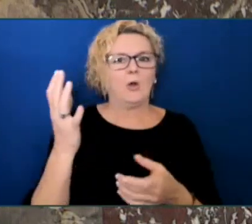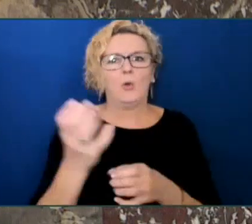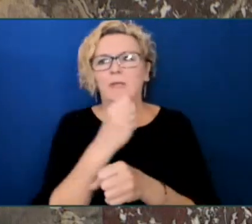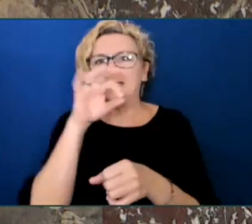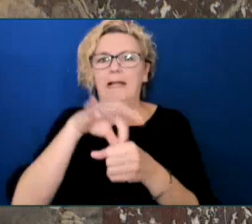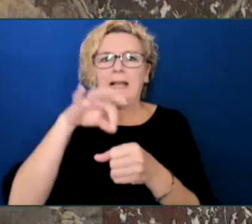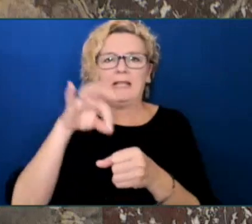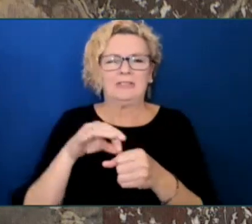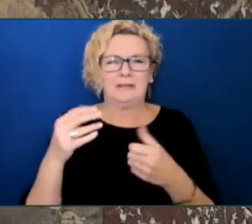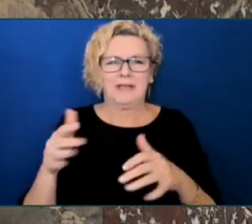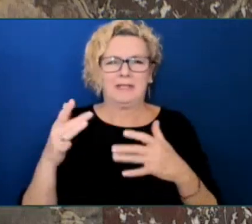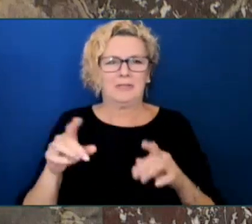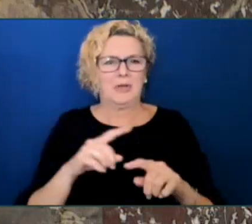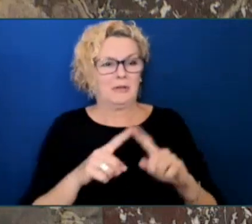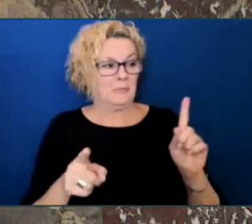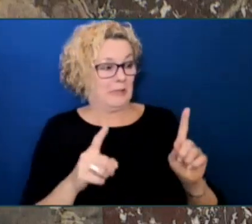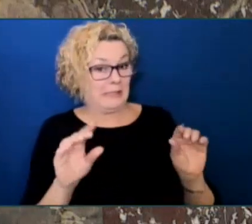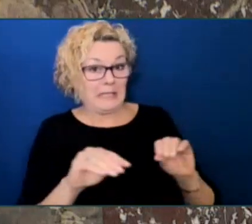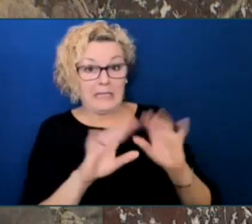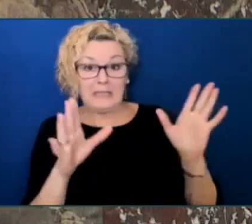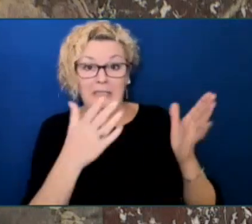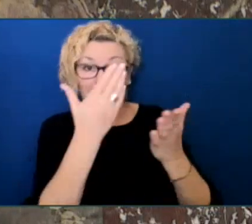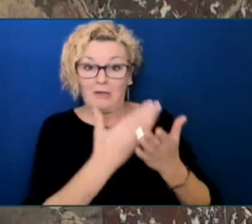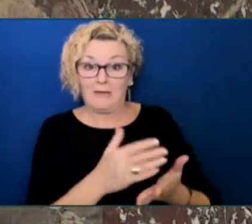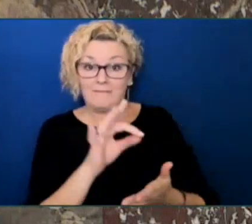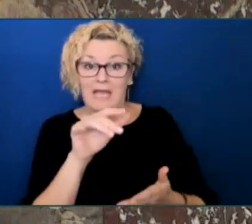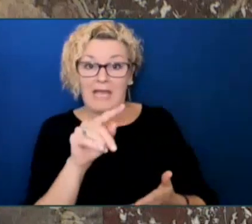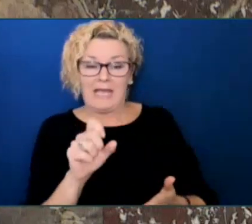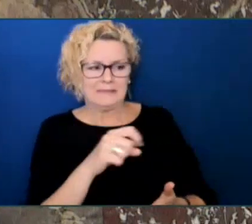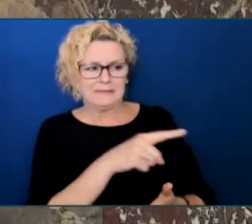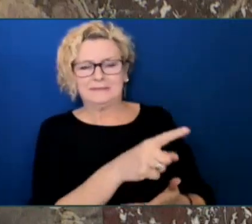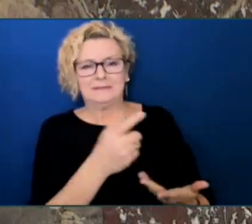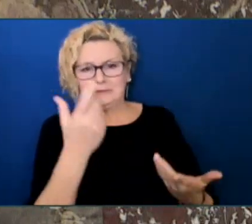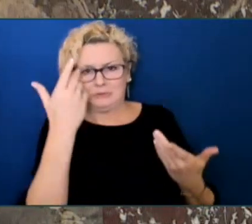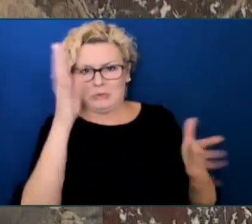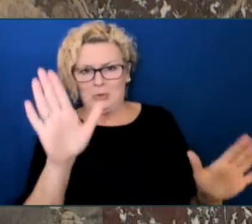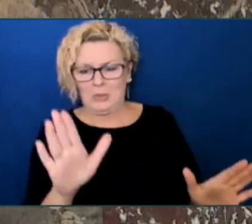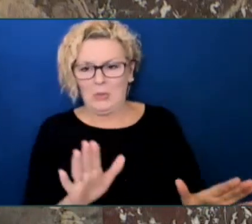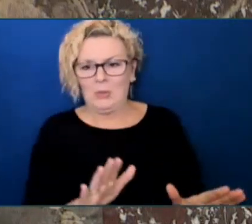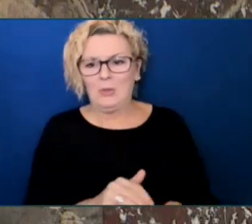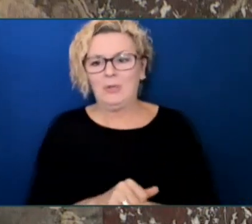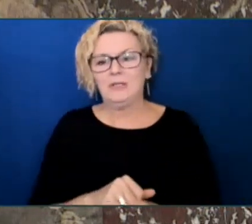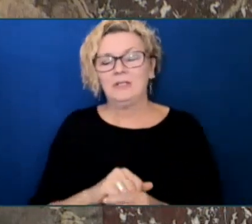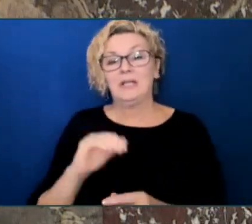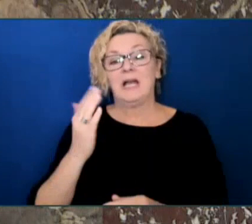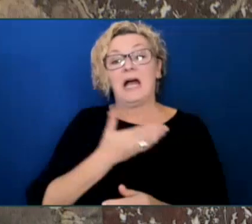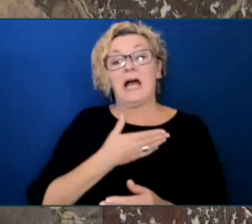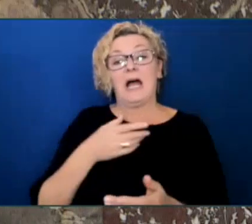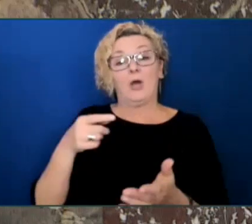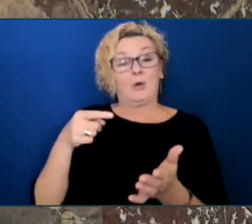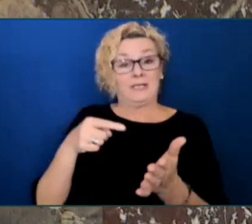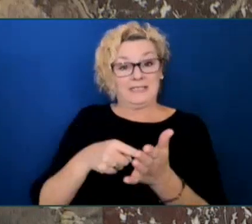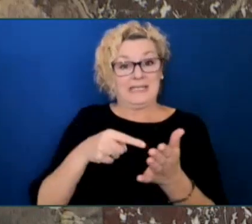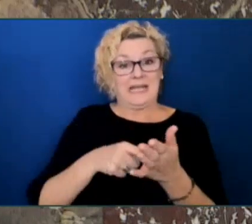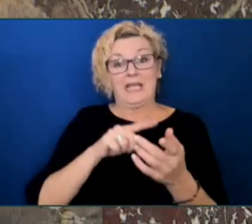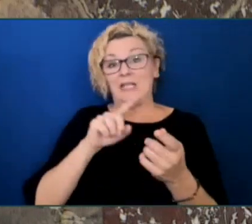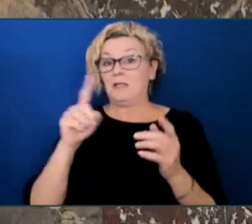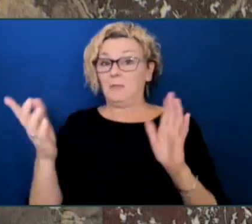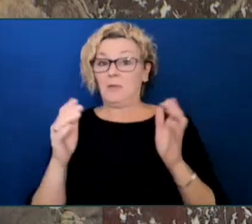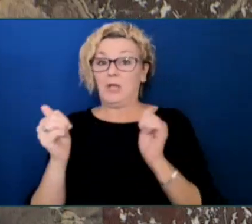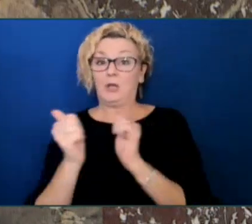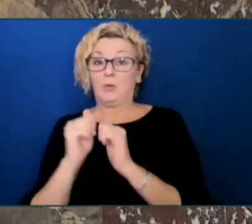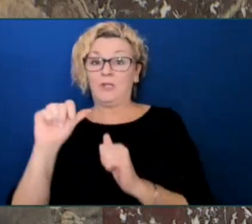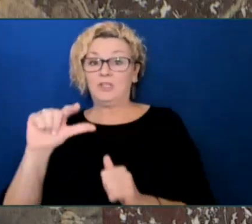Speaker. BC is an economic and fiscal leader in British Columbia. Our debt to GDP is less than half of Ontario and